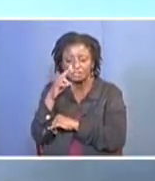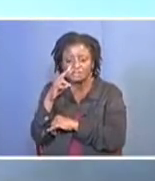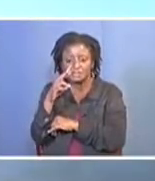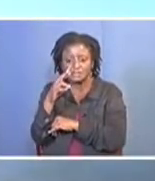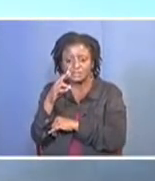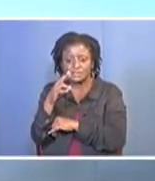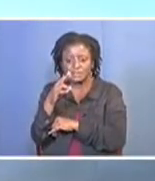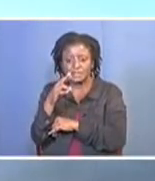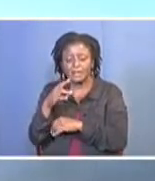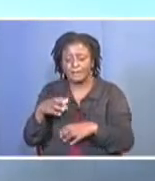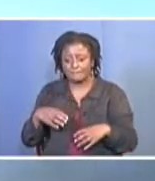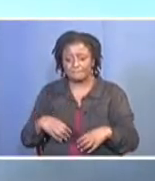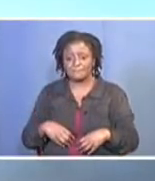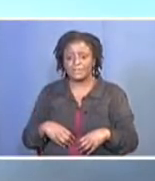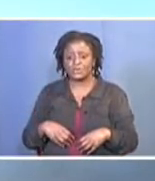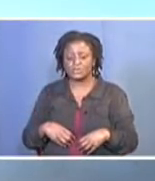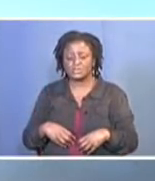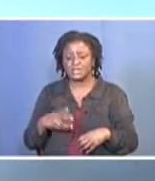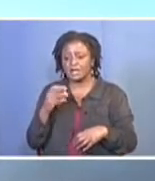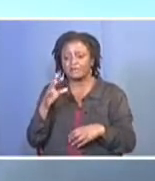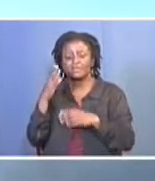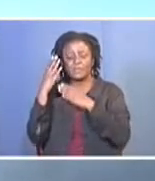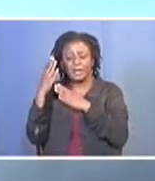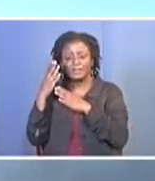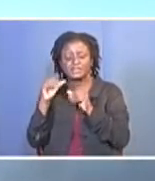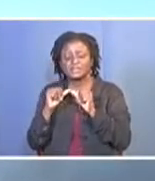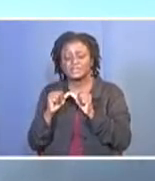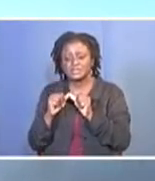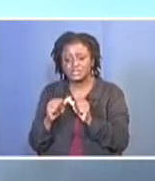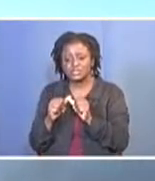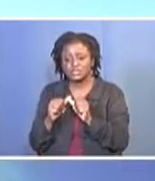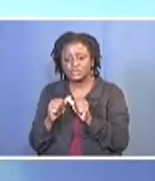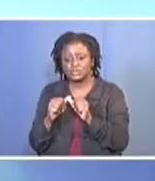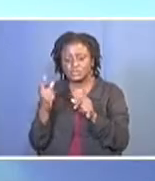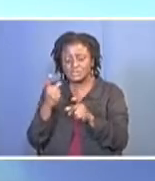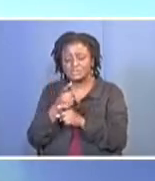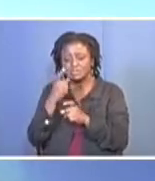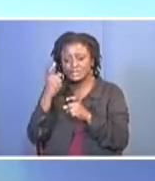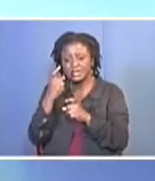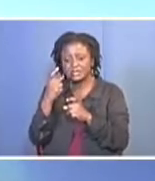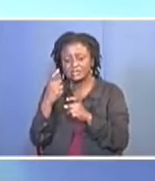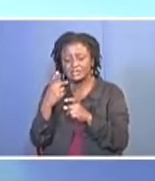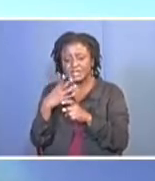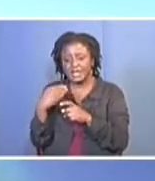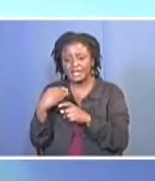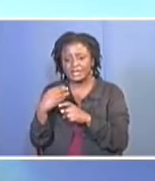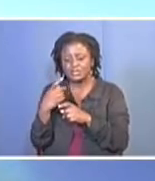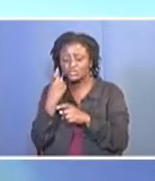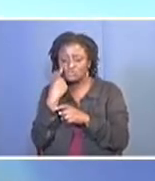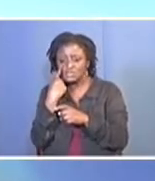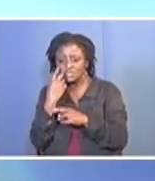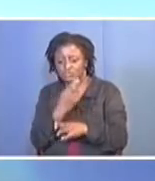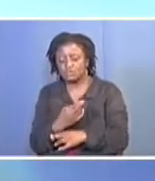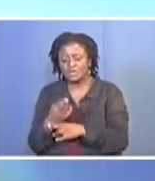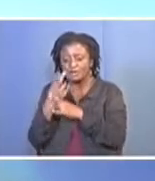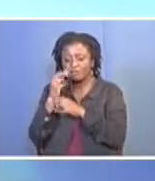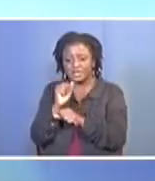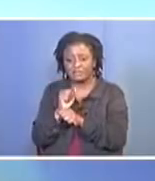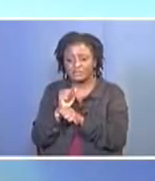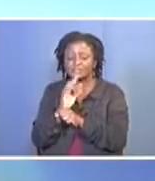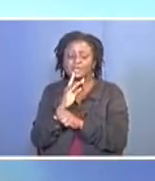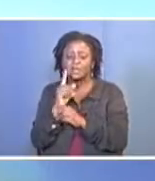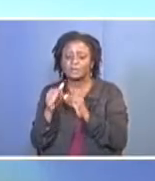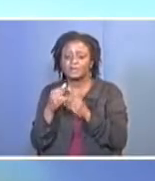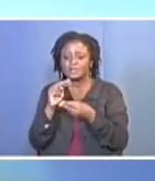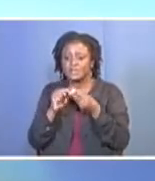of the Bahamas' continued success in leading the region's tourism recovery efforts. Referencing numbers for the last 3 months of the year,